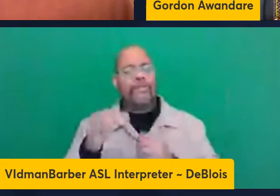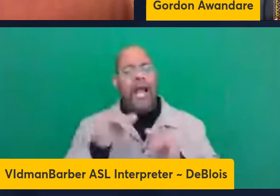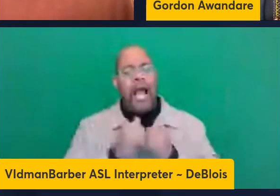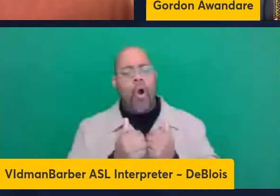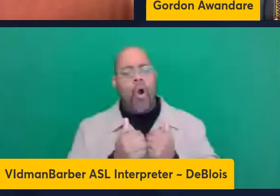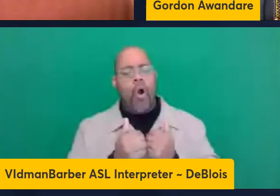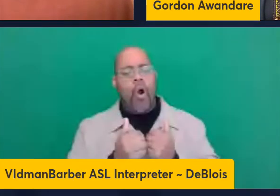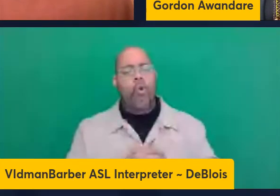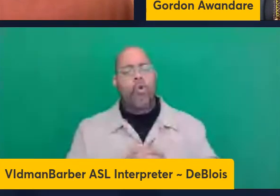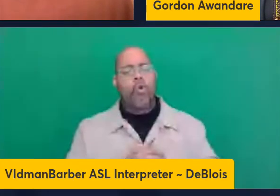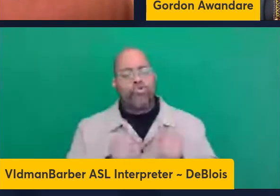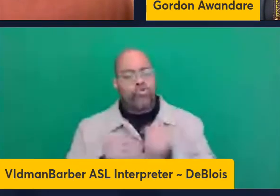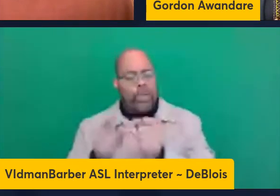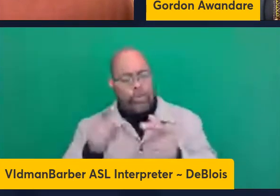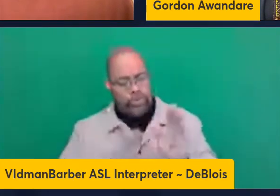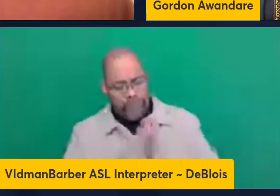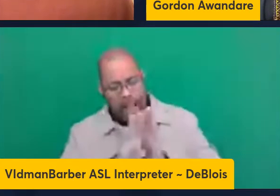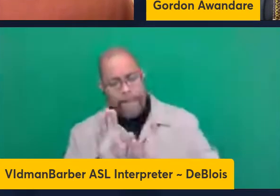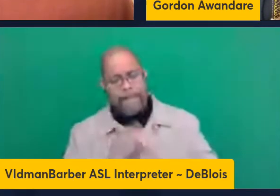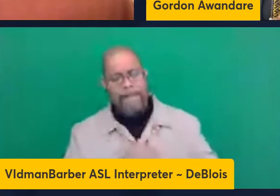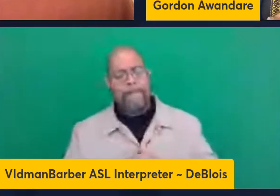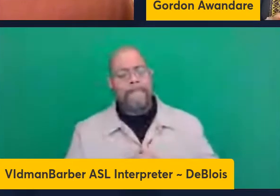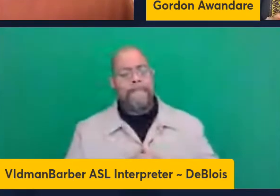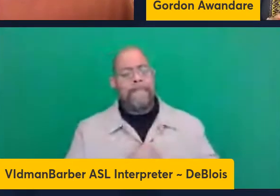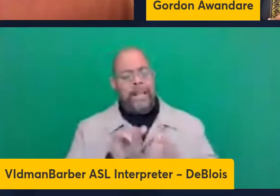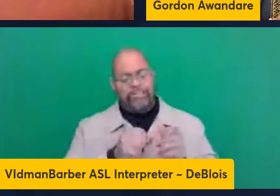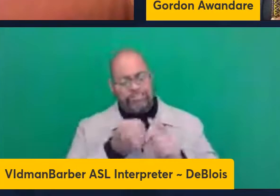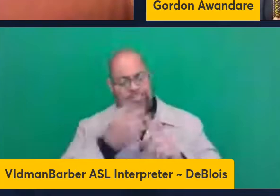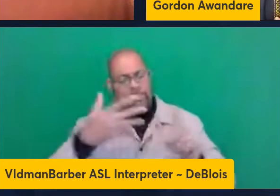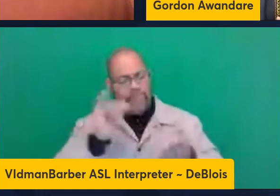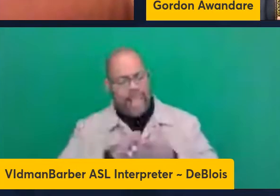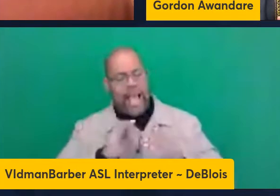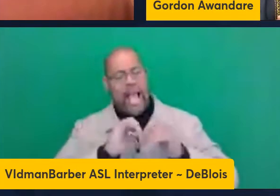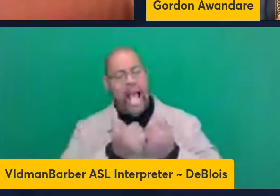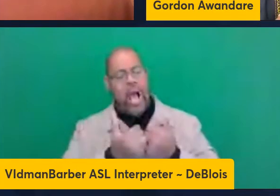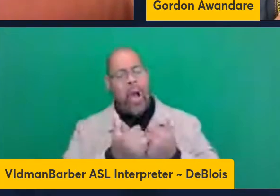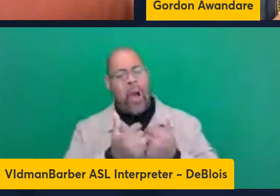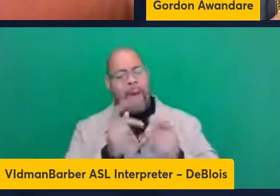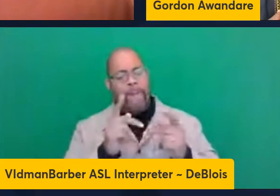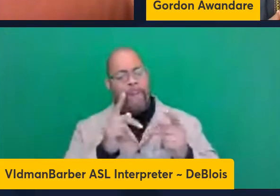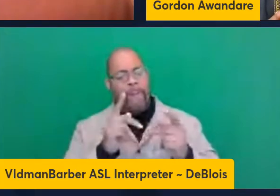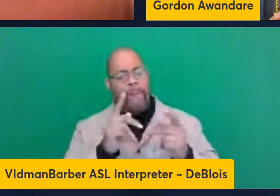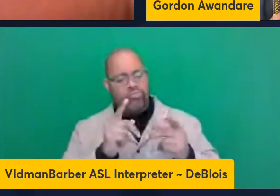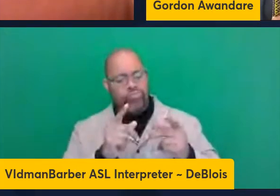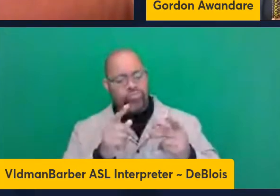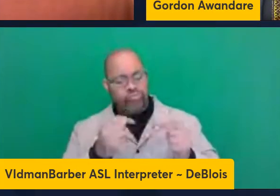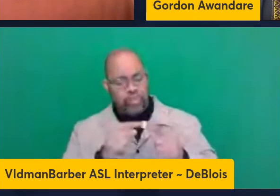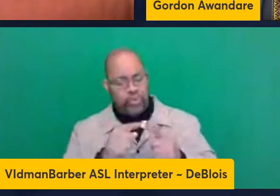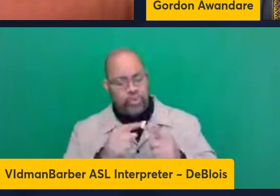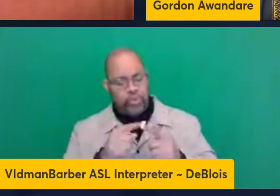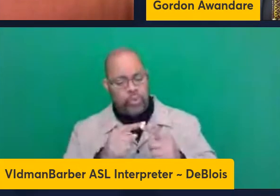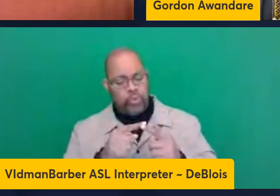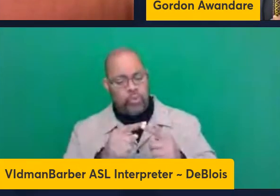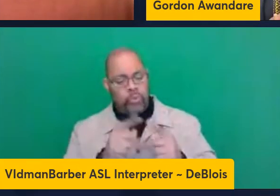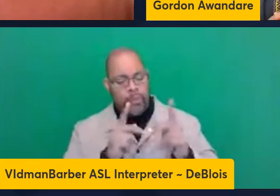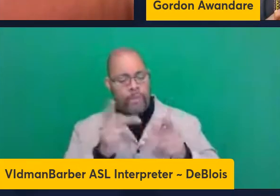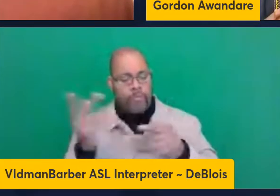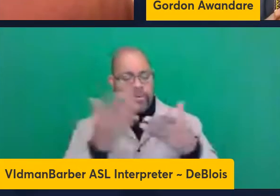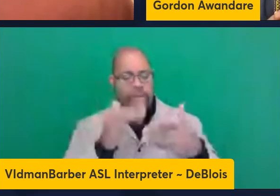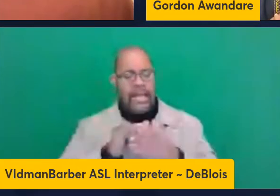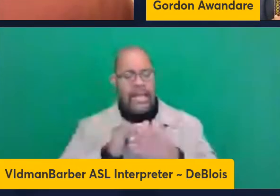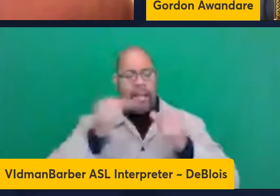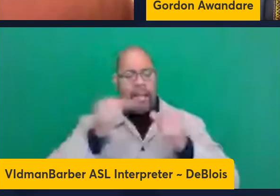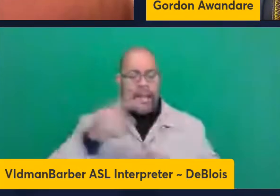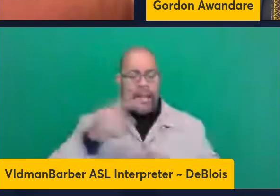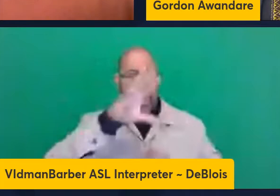the strategy that you put together, just elaborate a little bit on them, how you put the strategy together to really bring those talent back on the continent? I think that would be